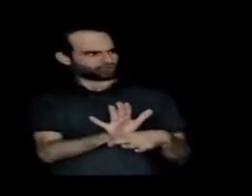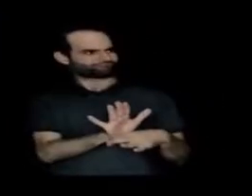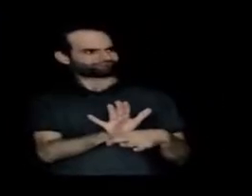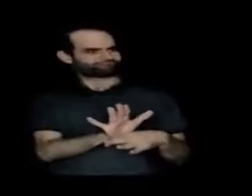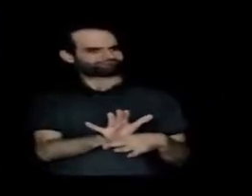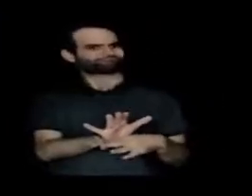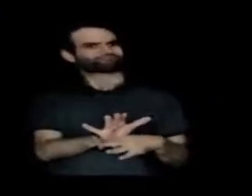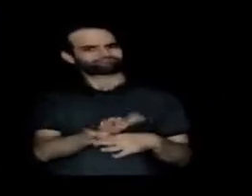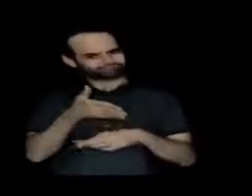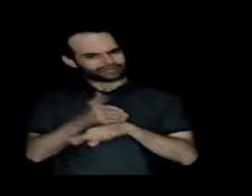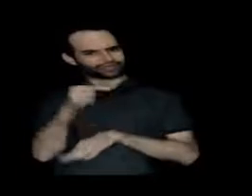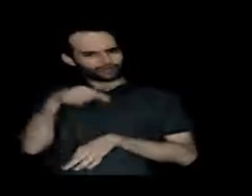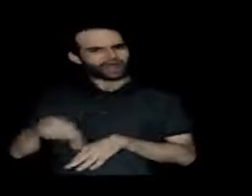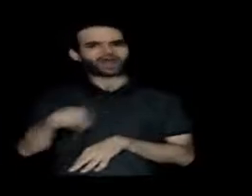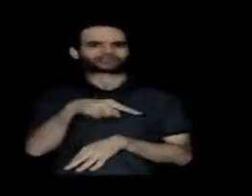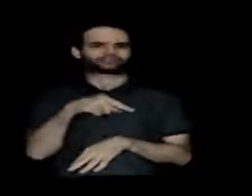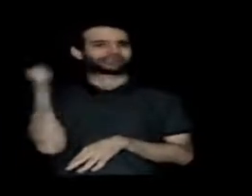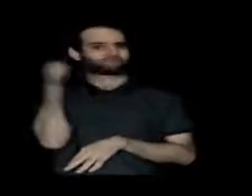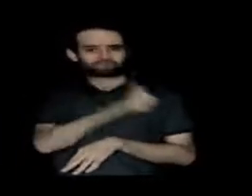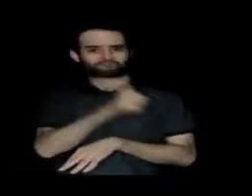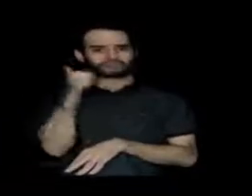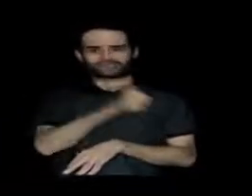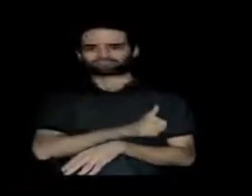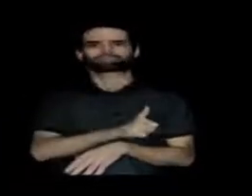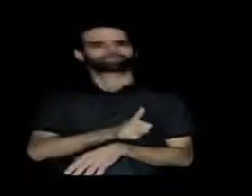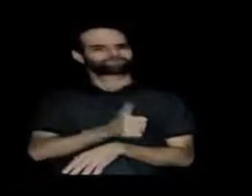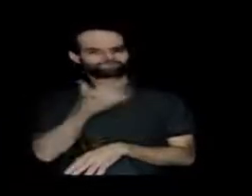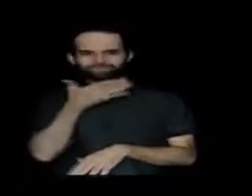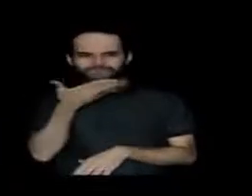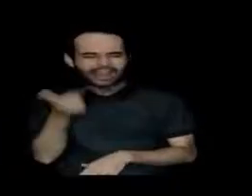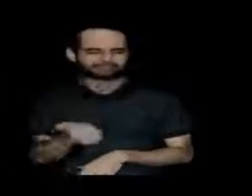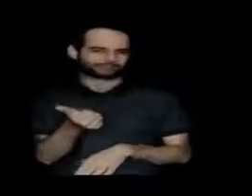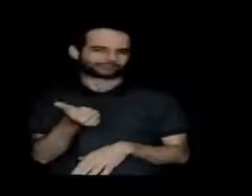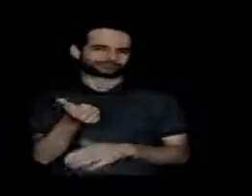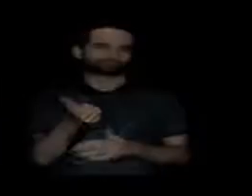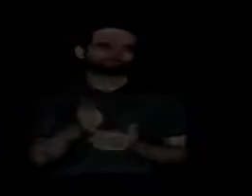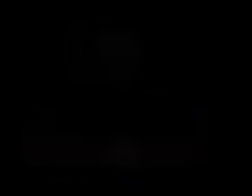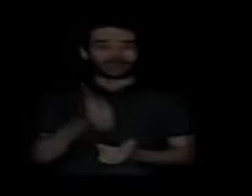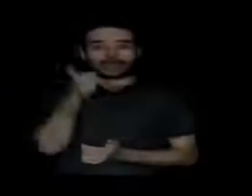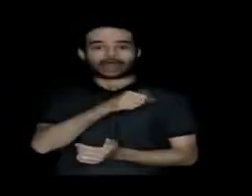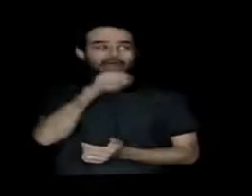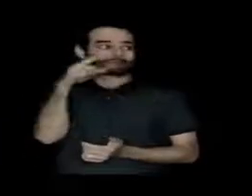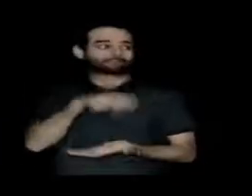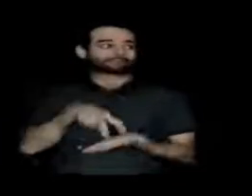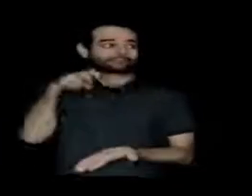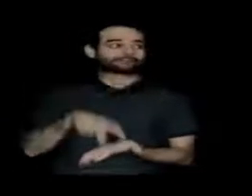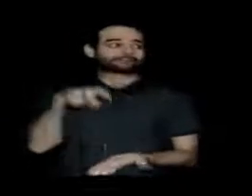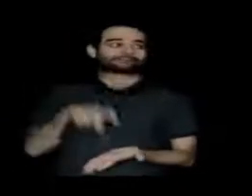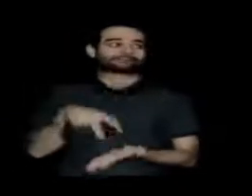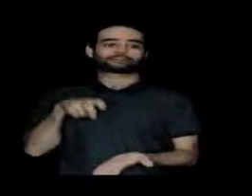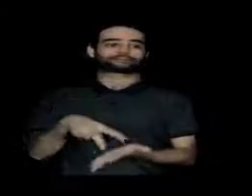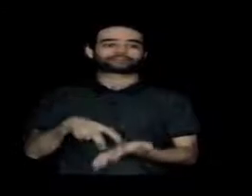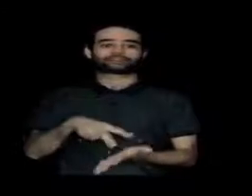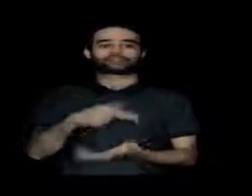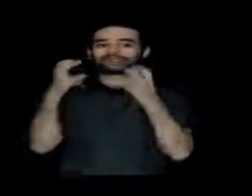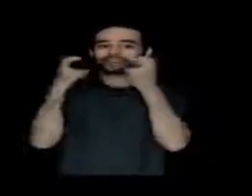Pires Farias who was proved in the exam for education at UNB. Is she the same Janinne? I said, I don't believe